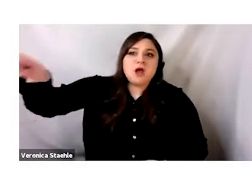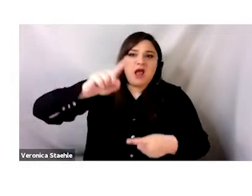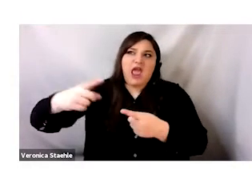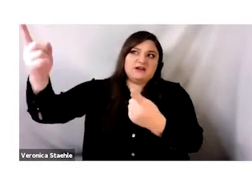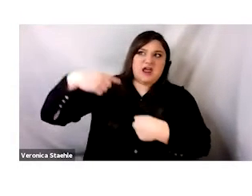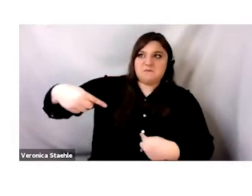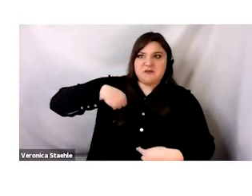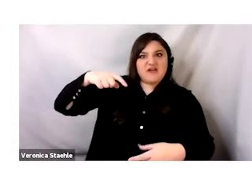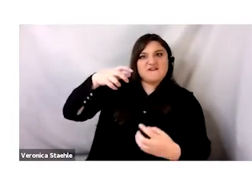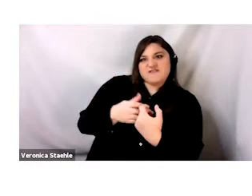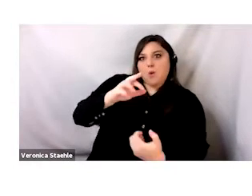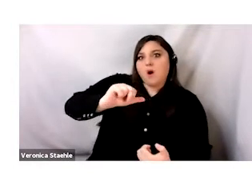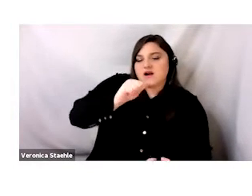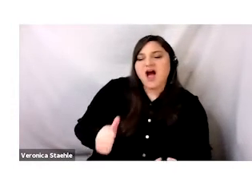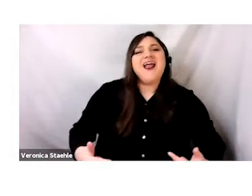I determine that myself.